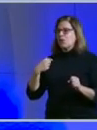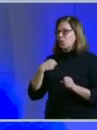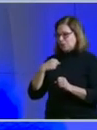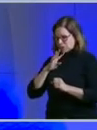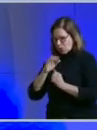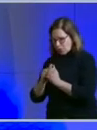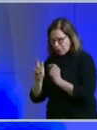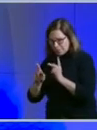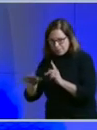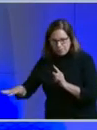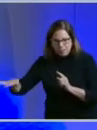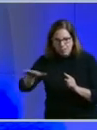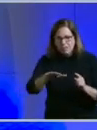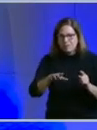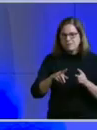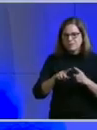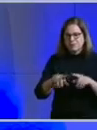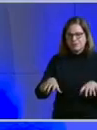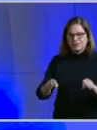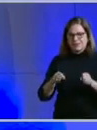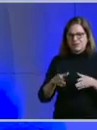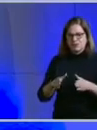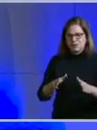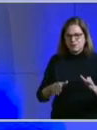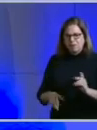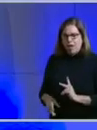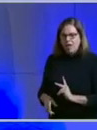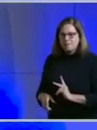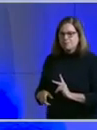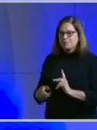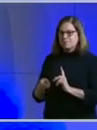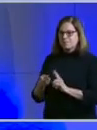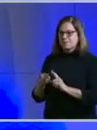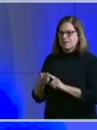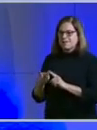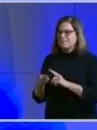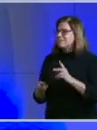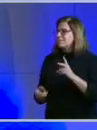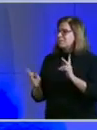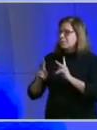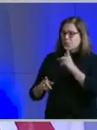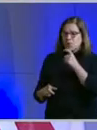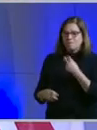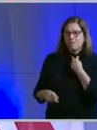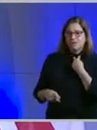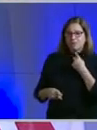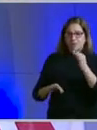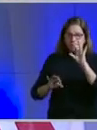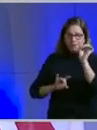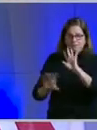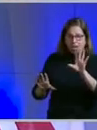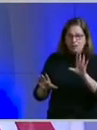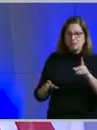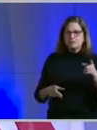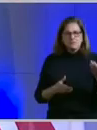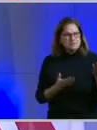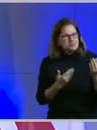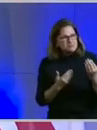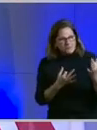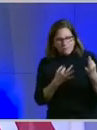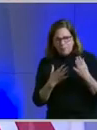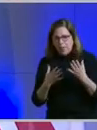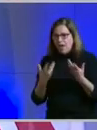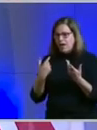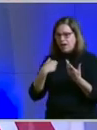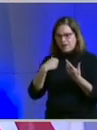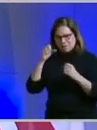at-risk communities and to people who have been victims of violence. Another prevention strategy, of course, is engaging with young people